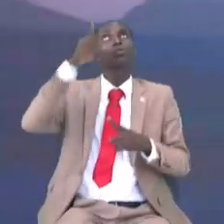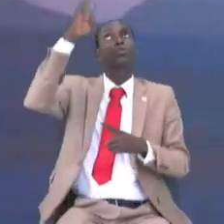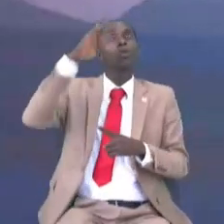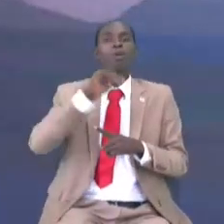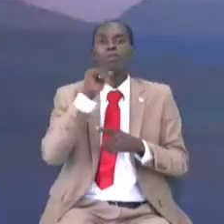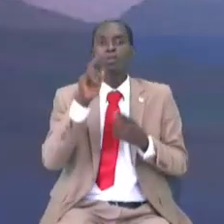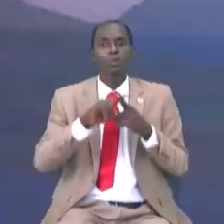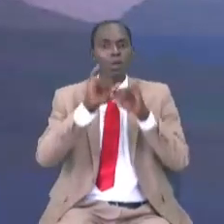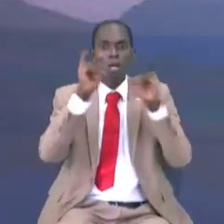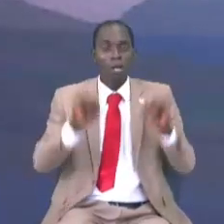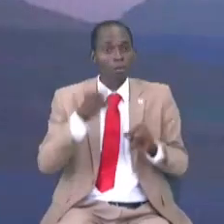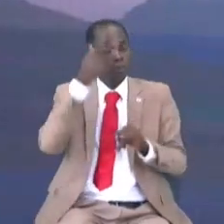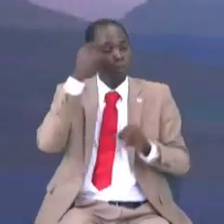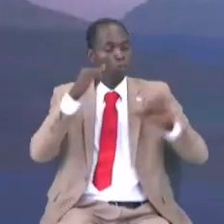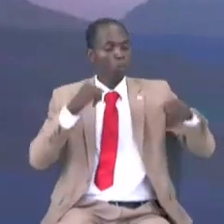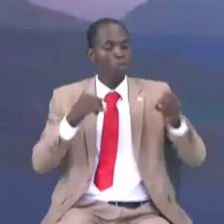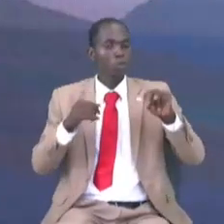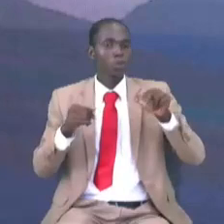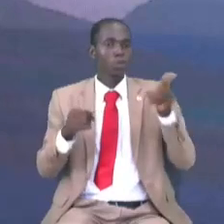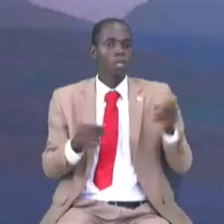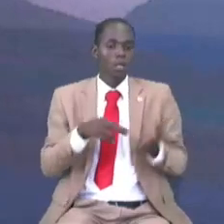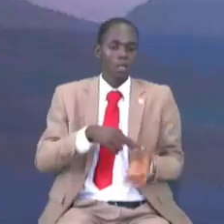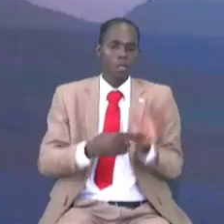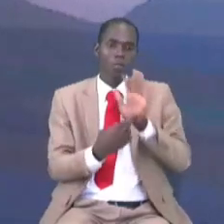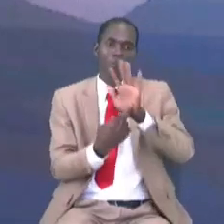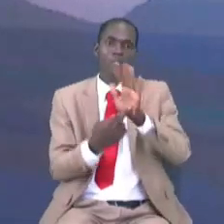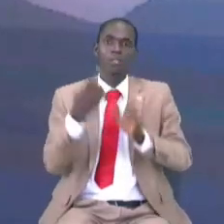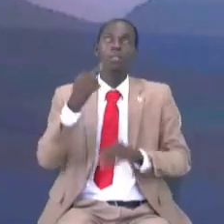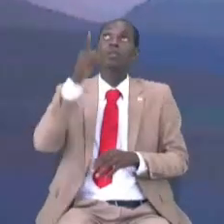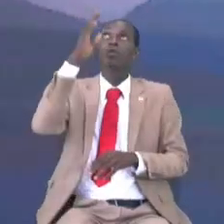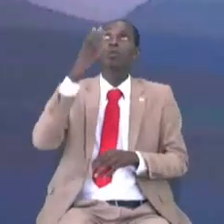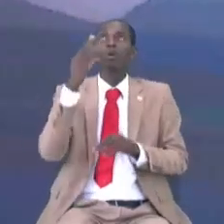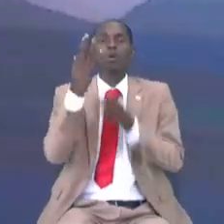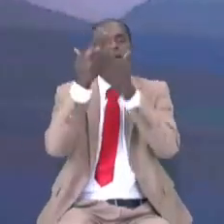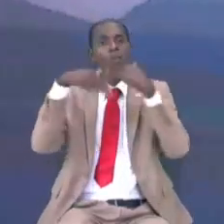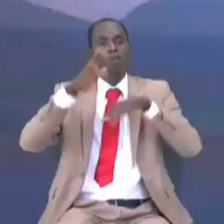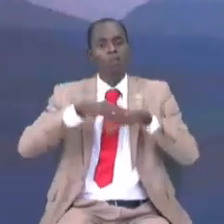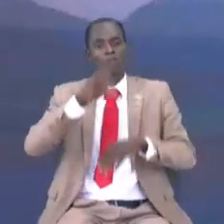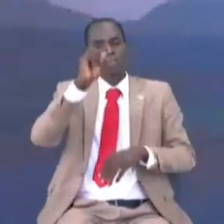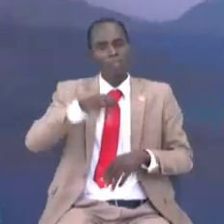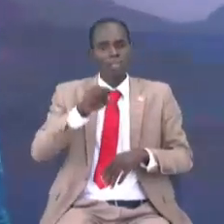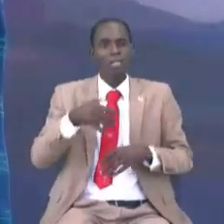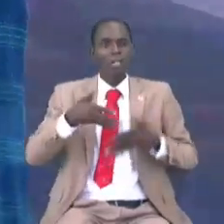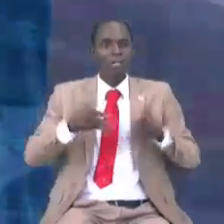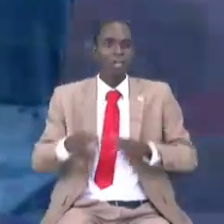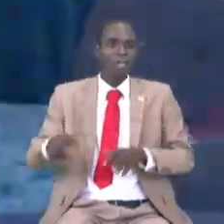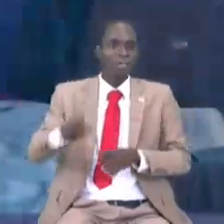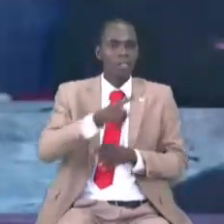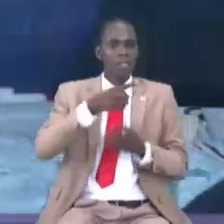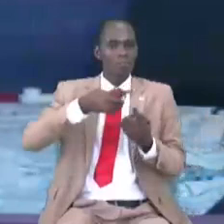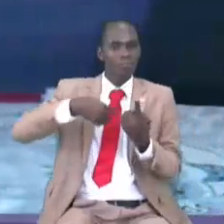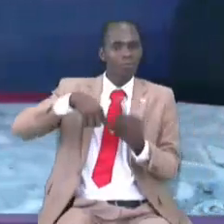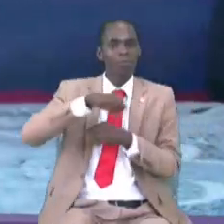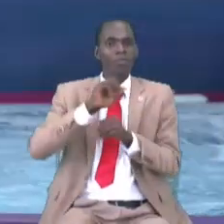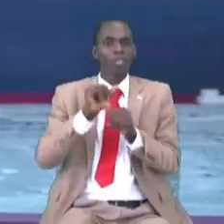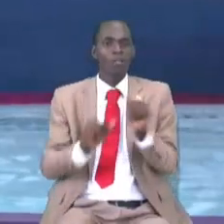heaven. Yea, let them turn everyone from his evil. That's the secret. Let them